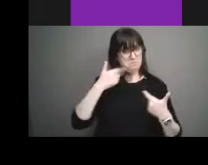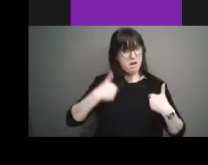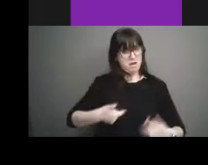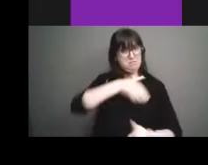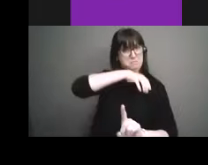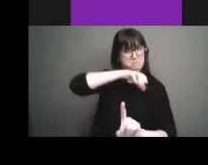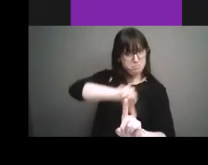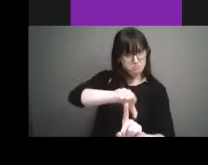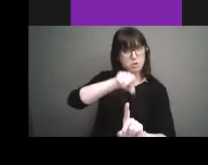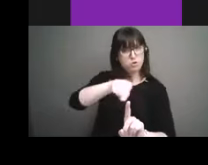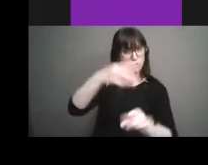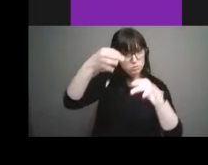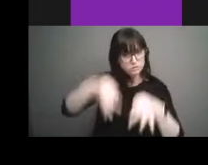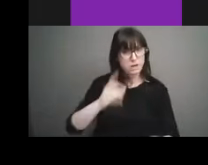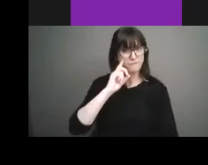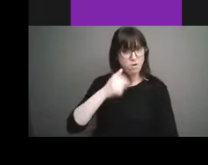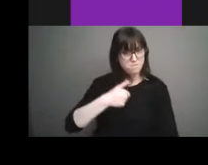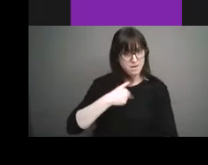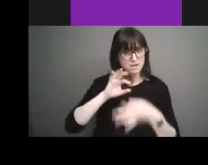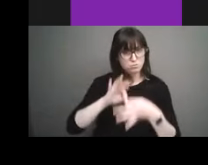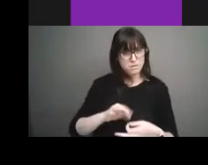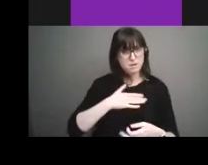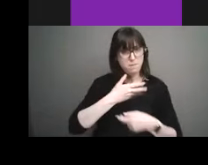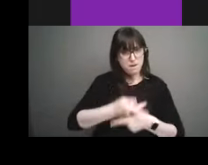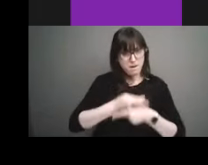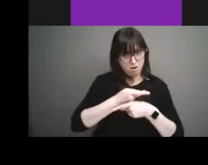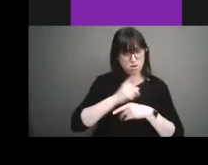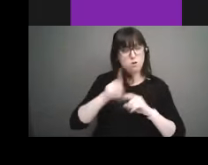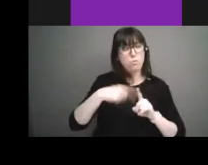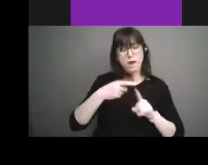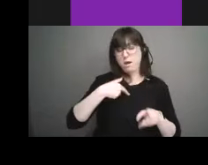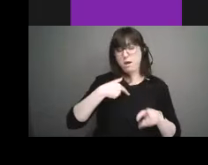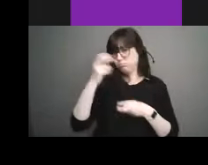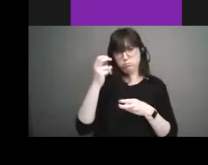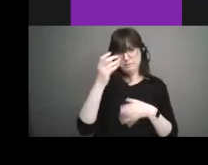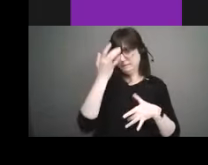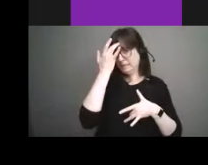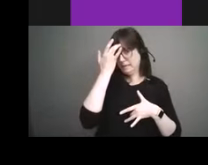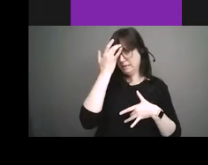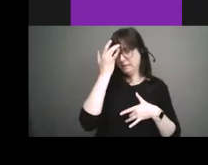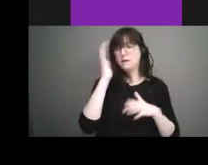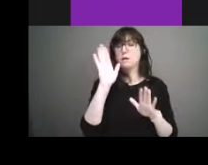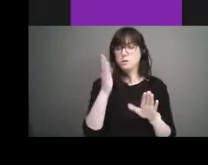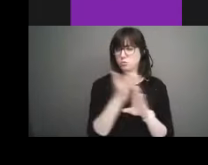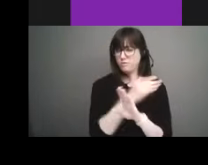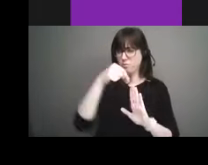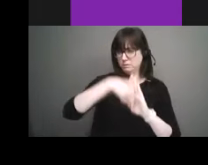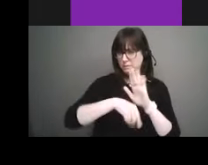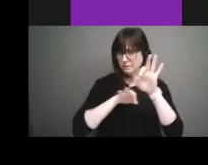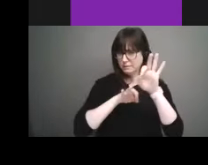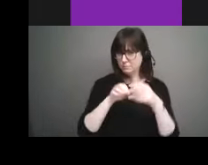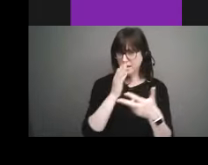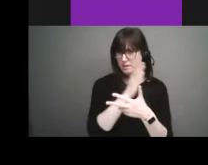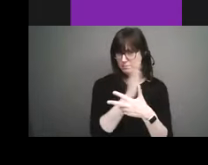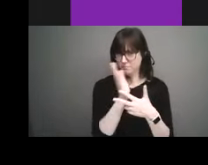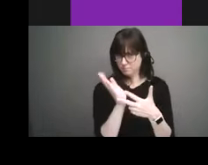make personal care decisions in the event of incapacity. So before we continue further with those power of